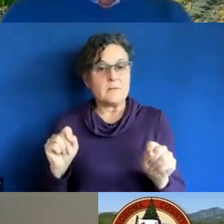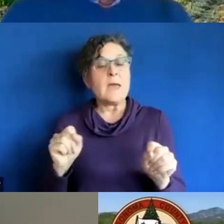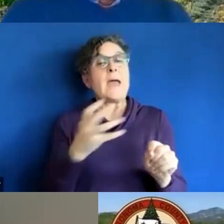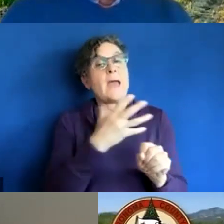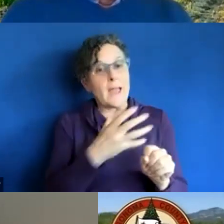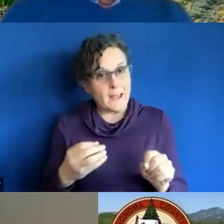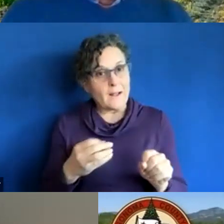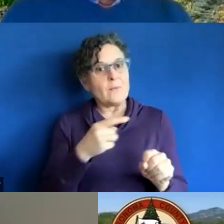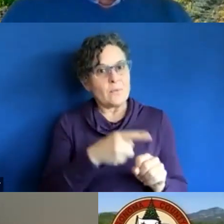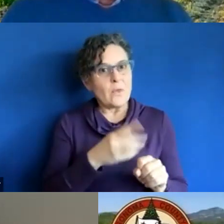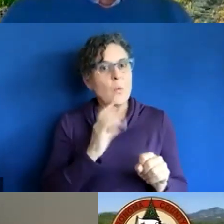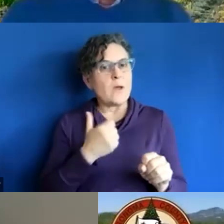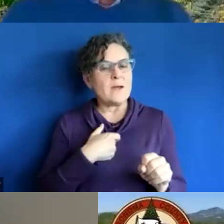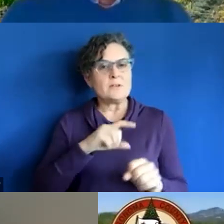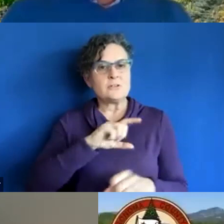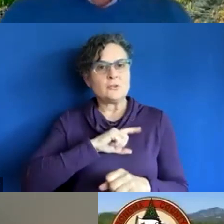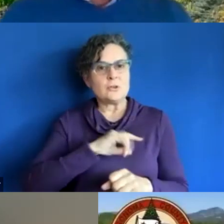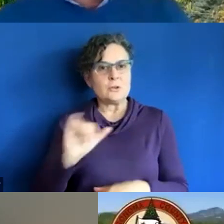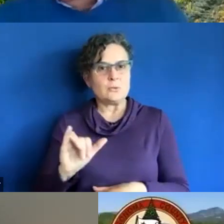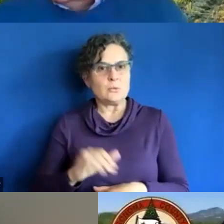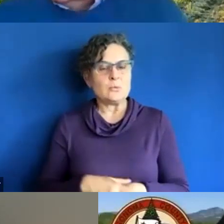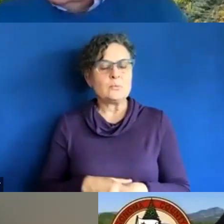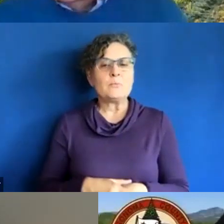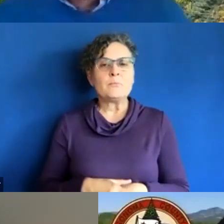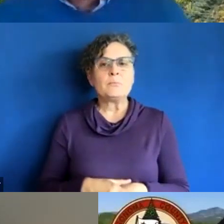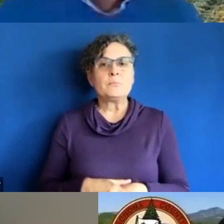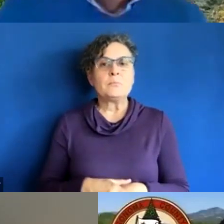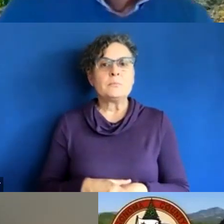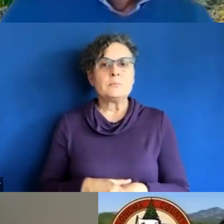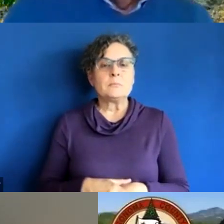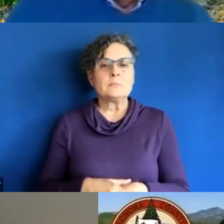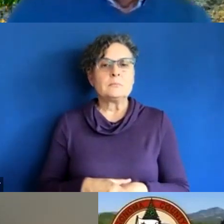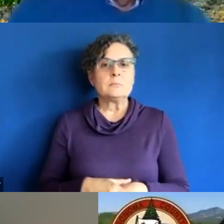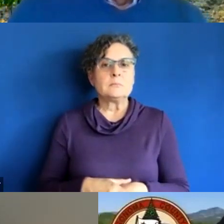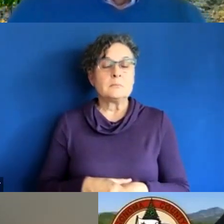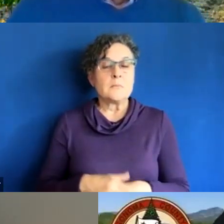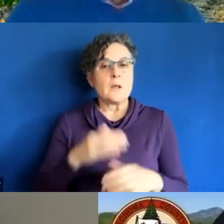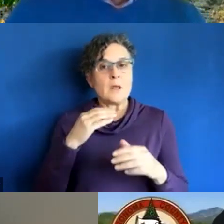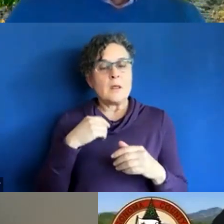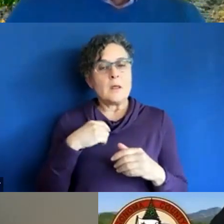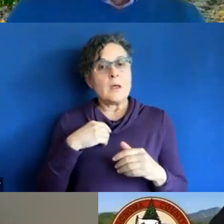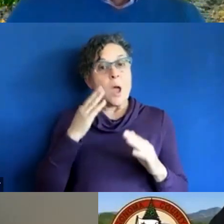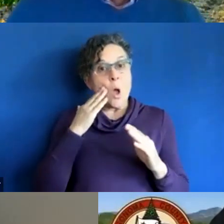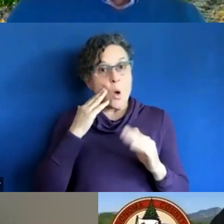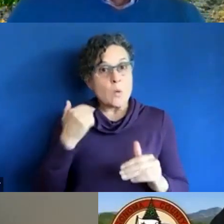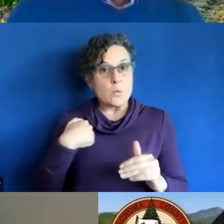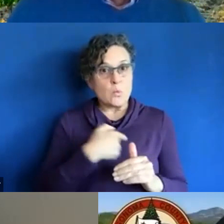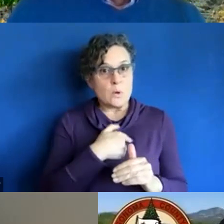So I hope that we all find out, as others who are neighbors of these camps have,